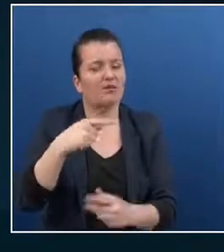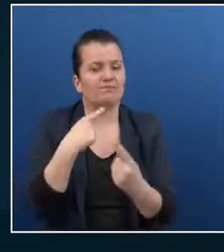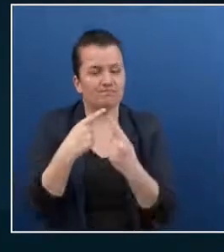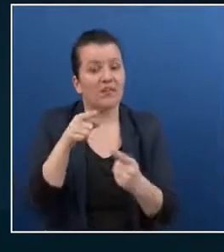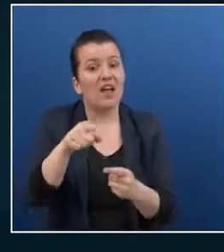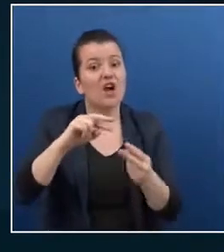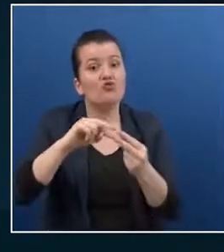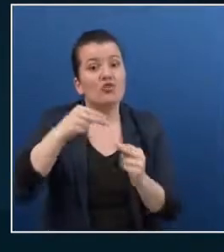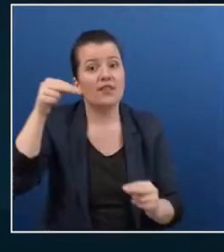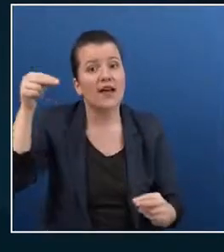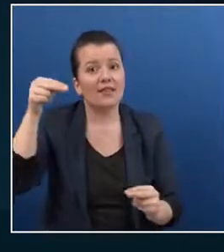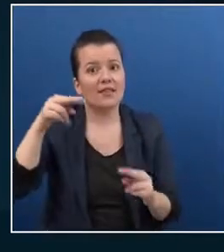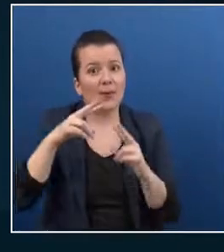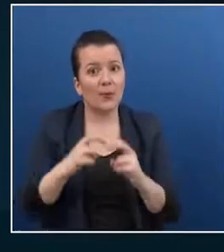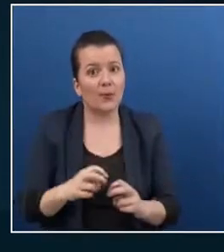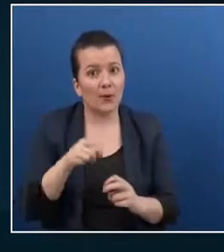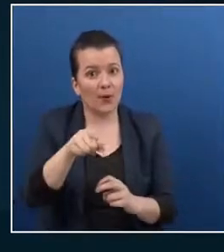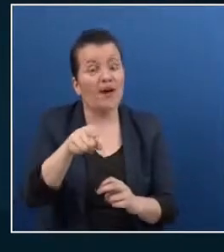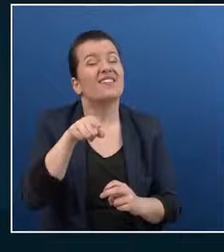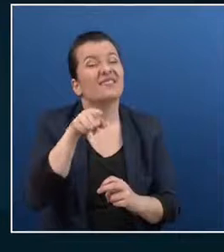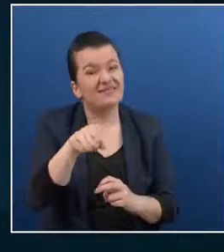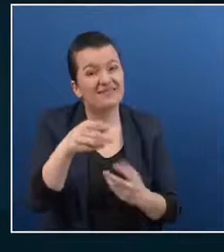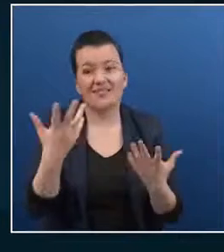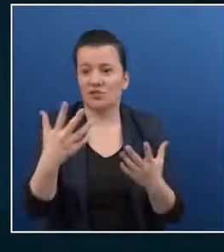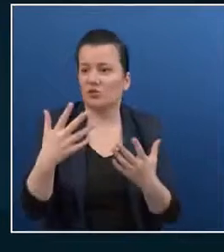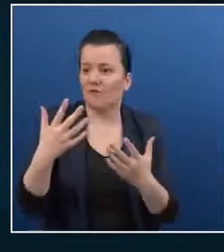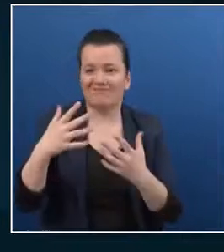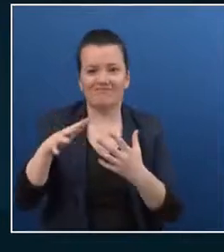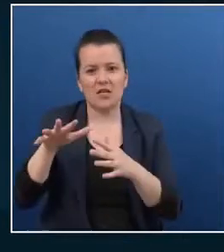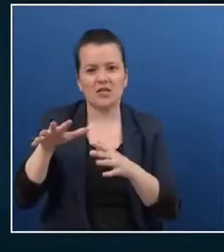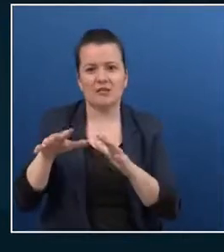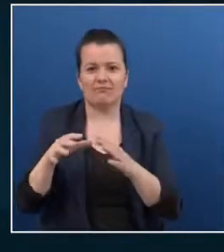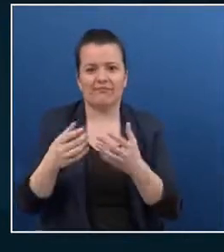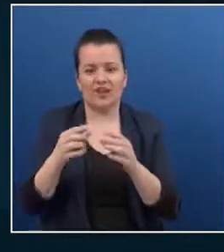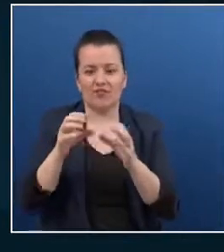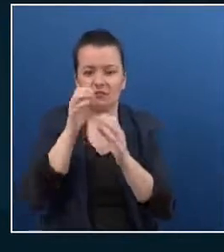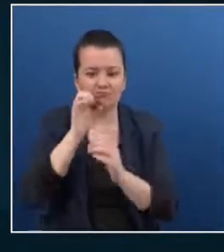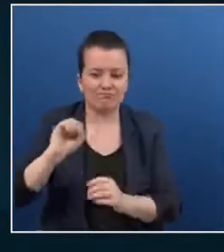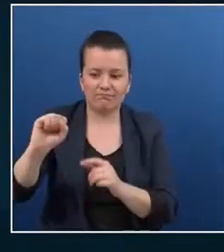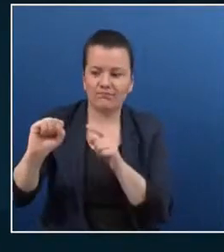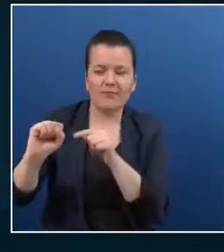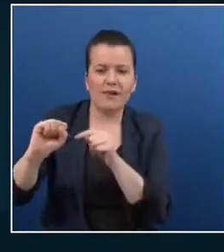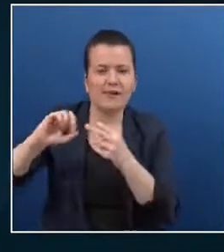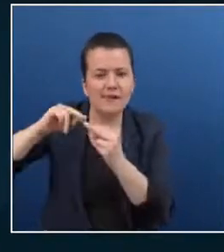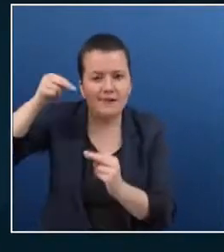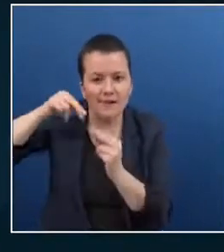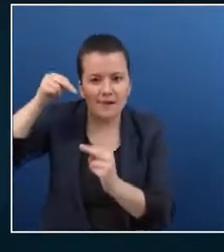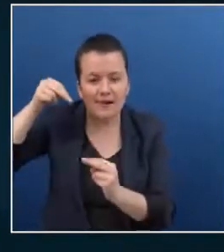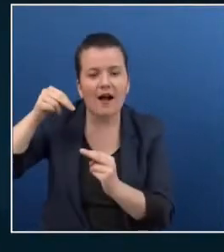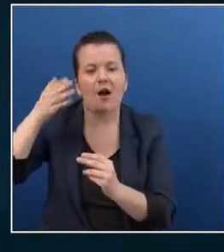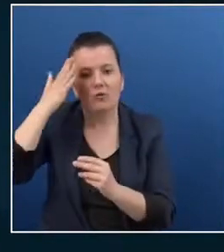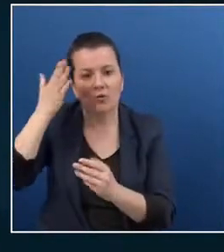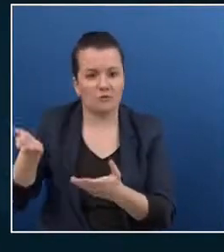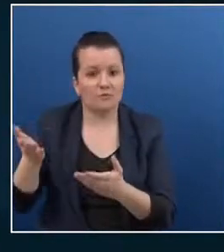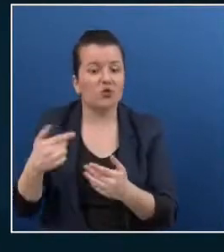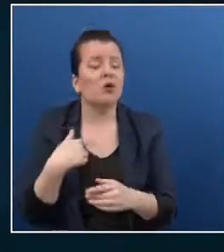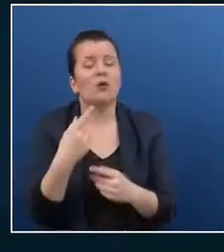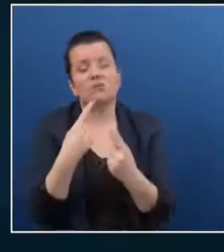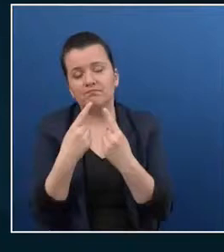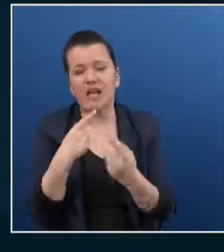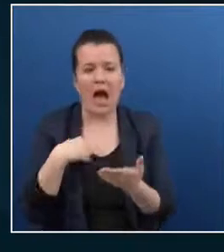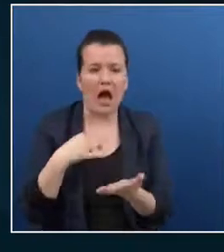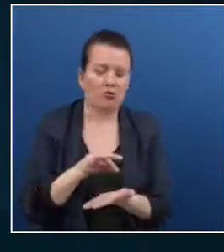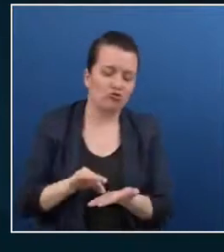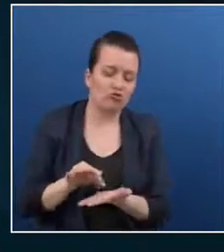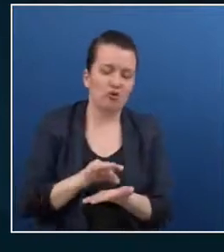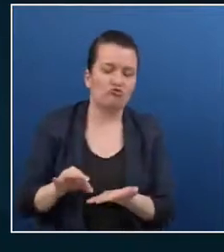back where these things came from. And so I started drawing something. So on the park side, if you look at this